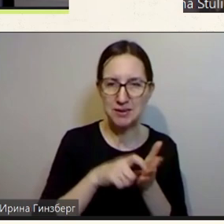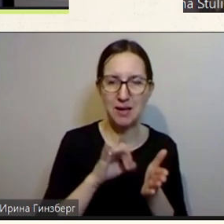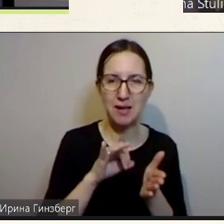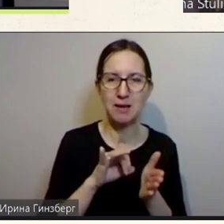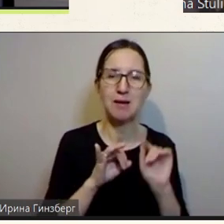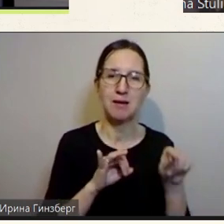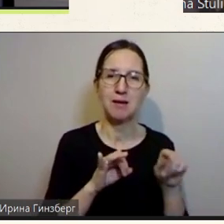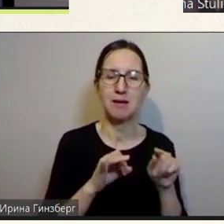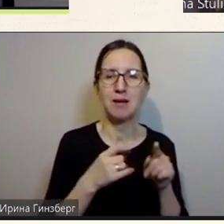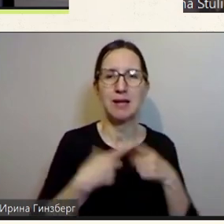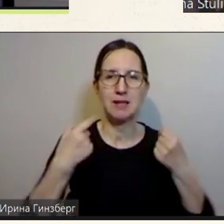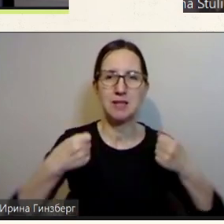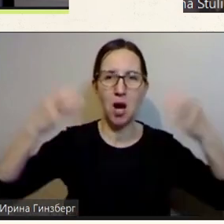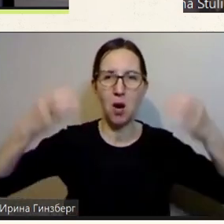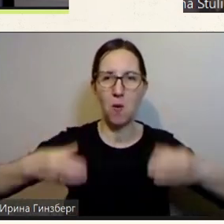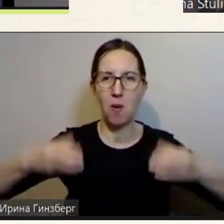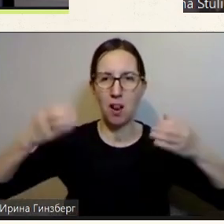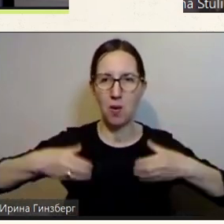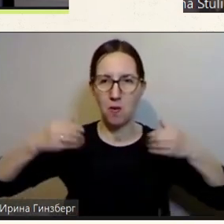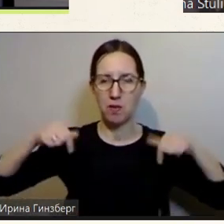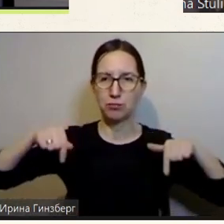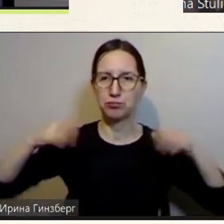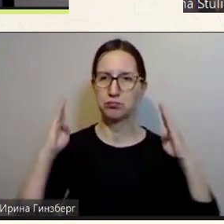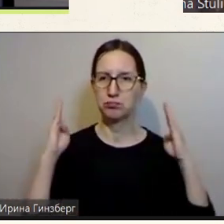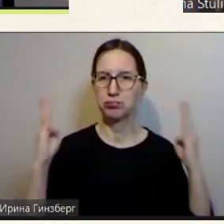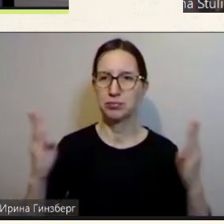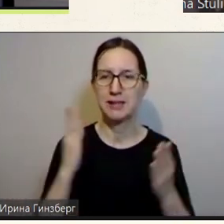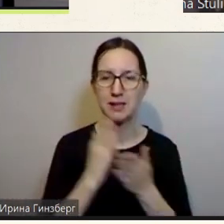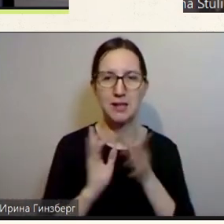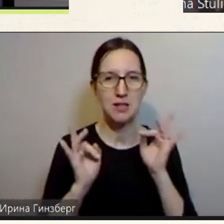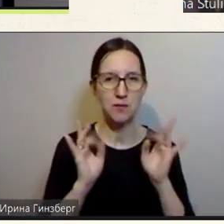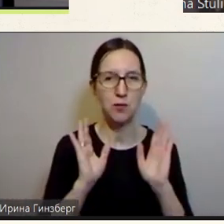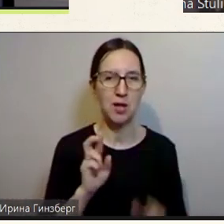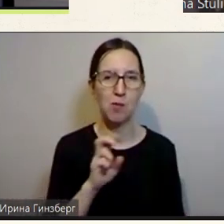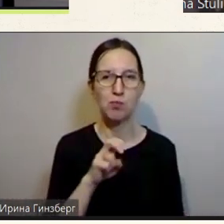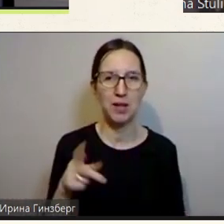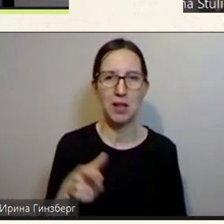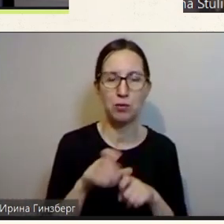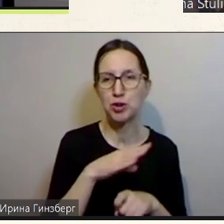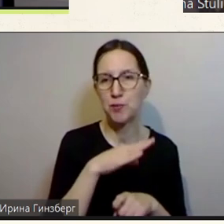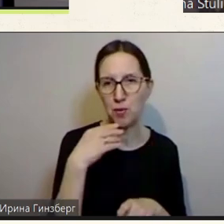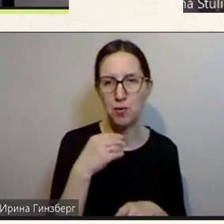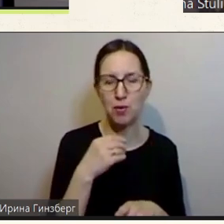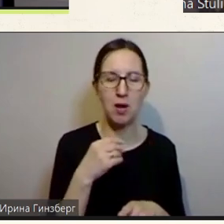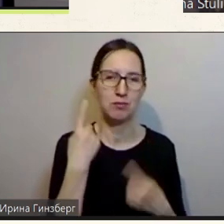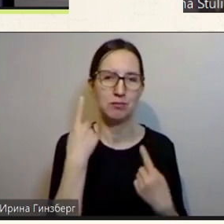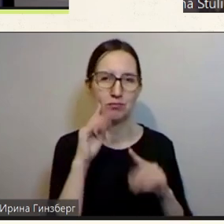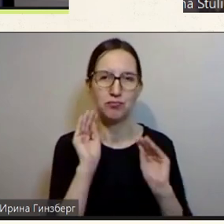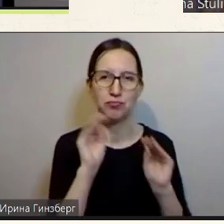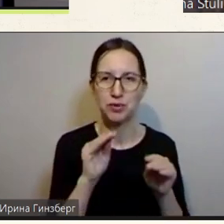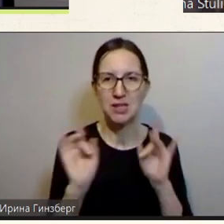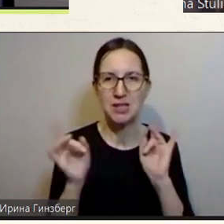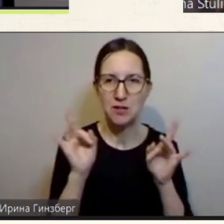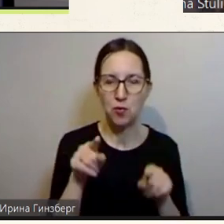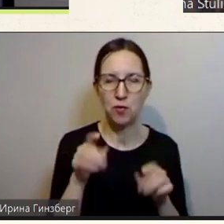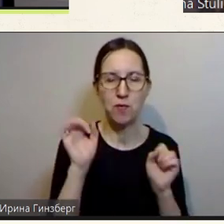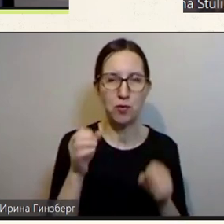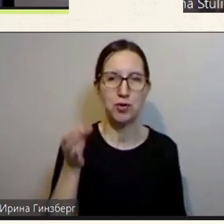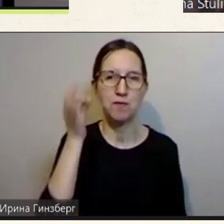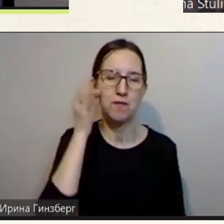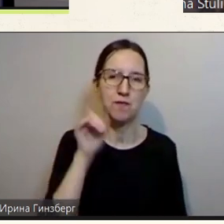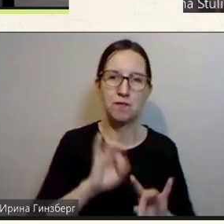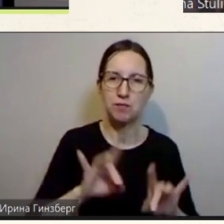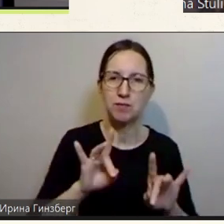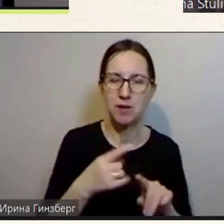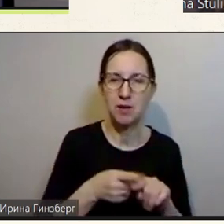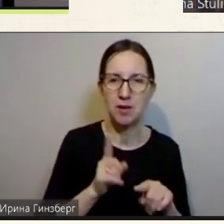For example, on our exhibition, we have sound only in the colonnade and in the 30th room. You said that